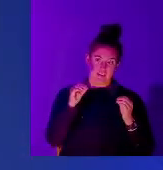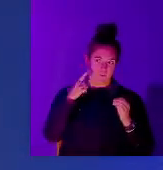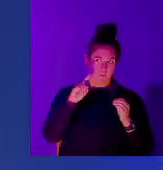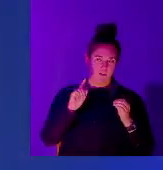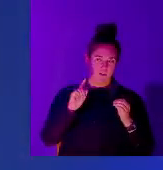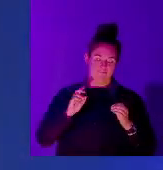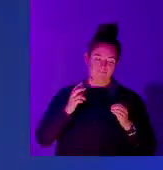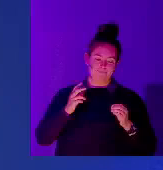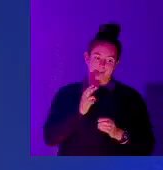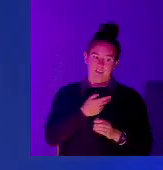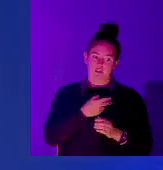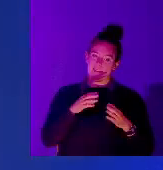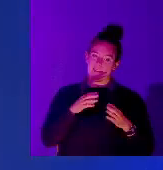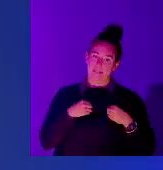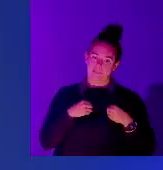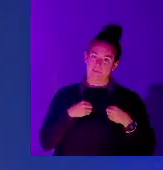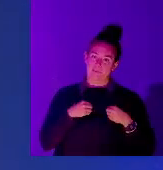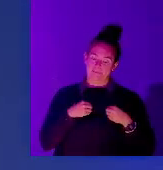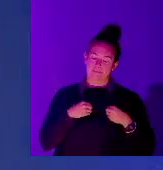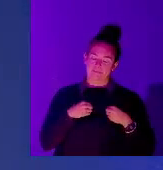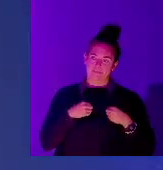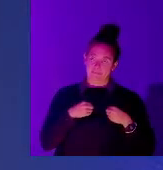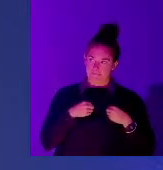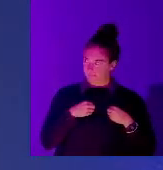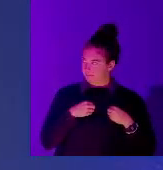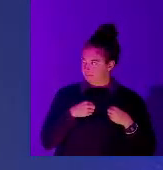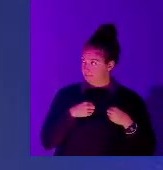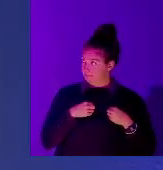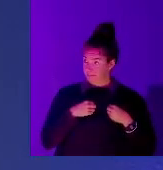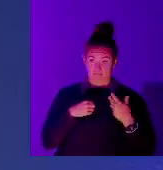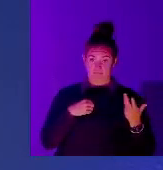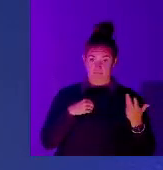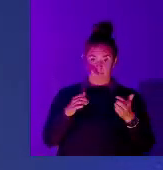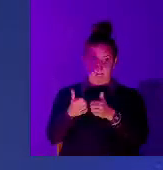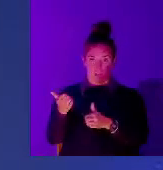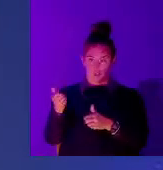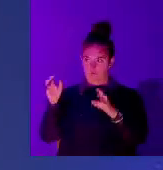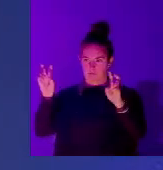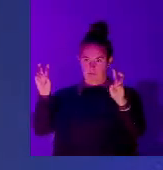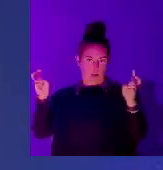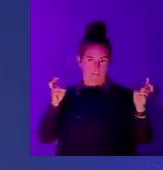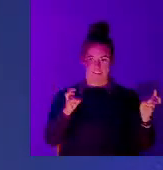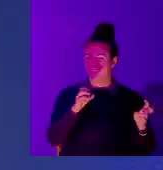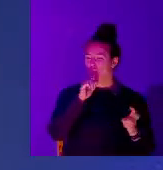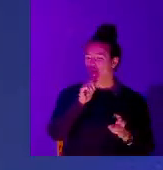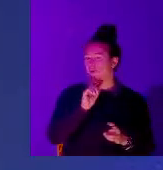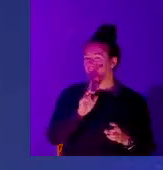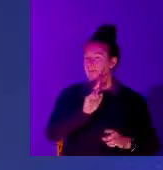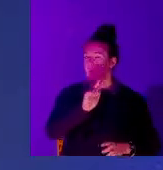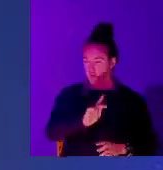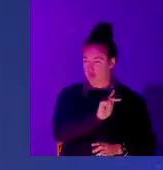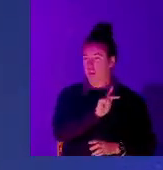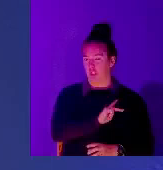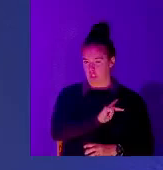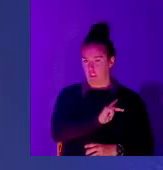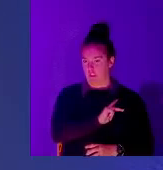sermon. All of the other topics are not as personal as our thoughts about